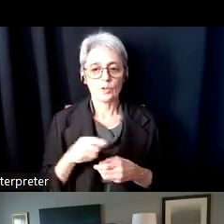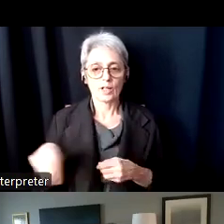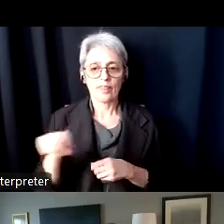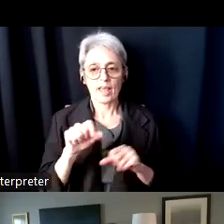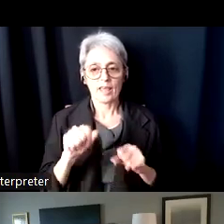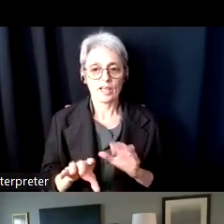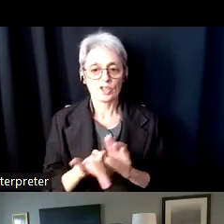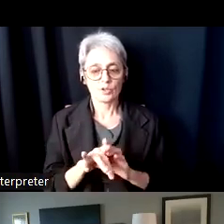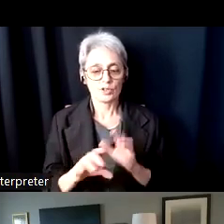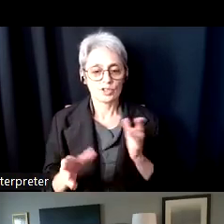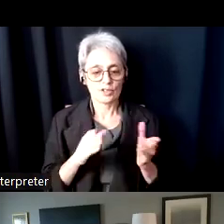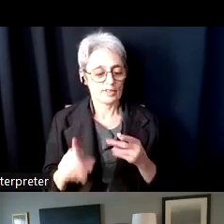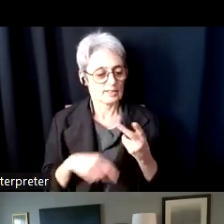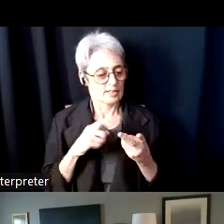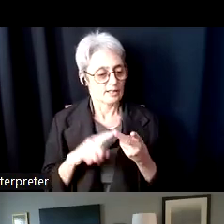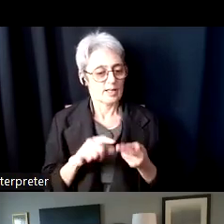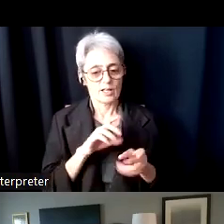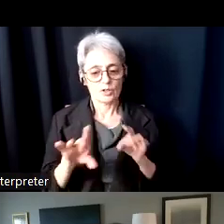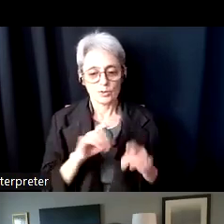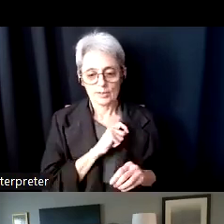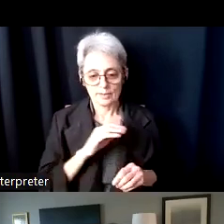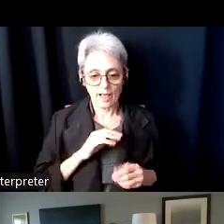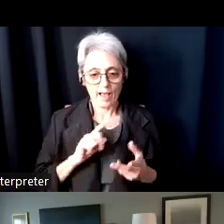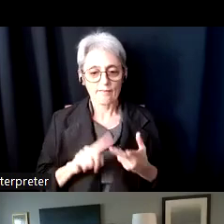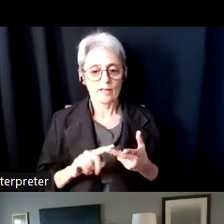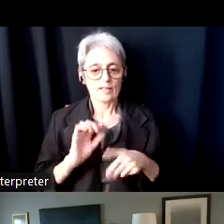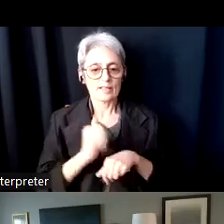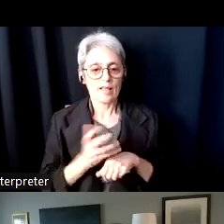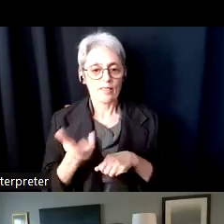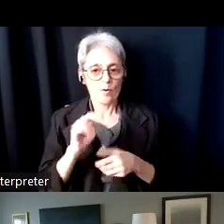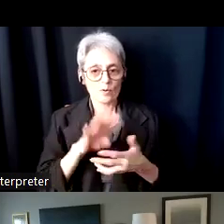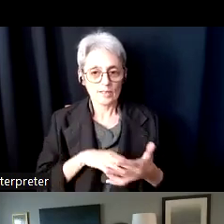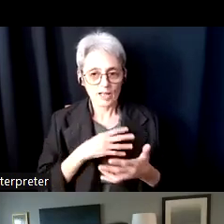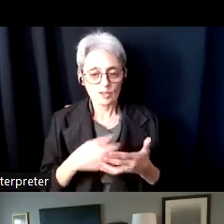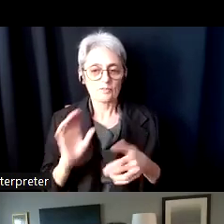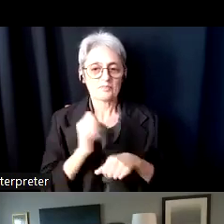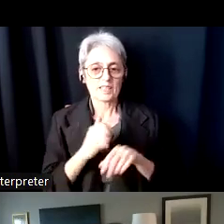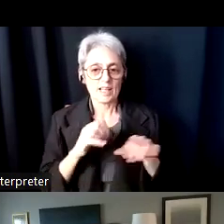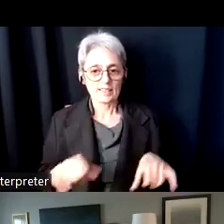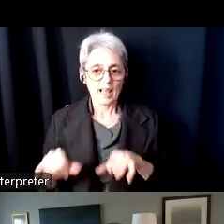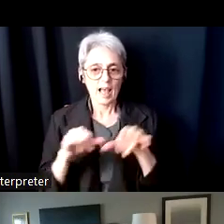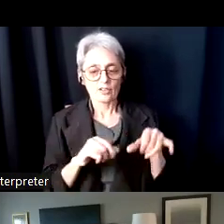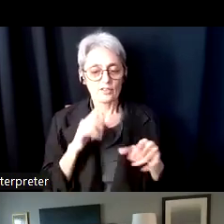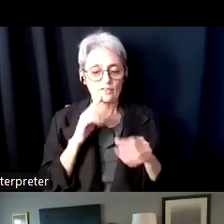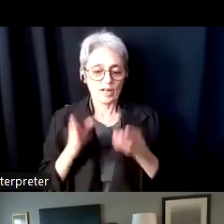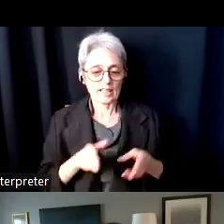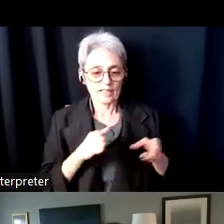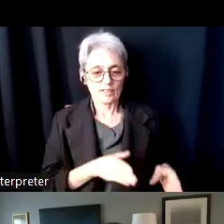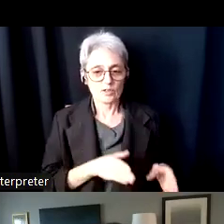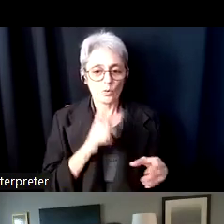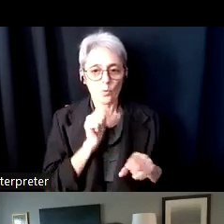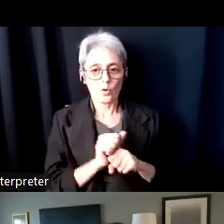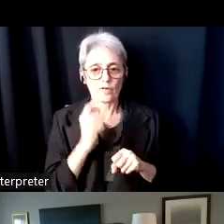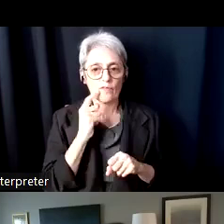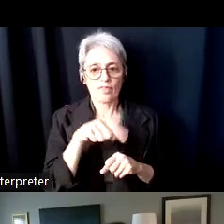choose staff, create their own schedule and set standards for individuals who are working for them. So again, this